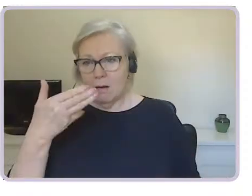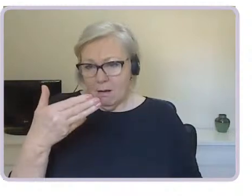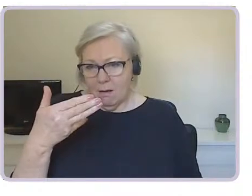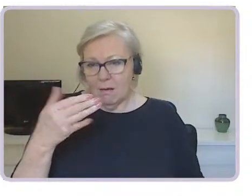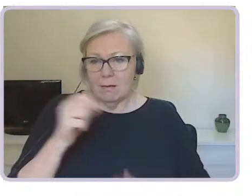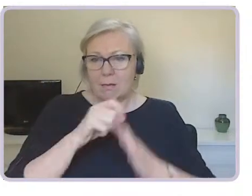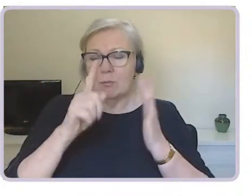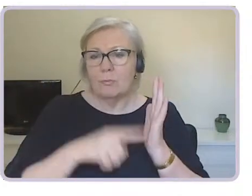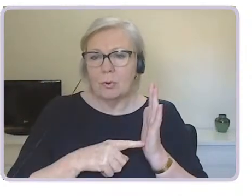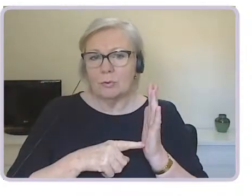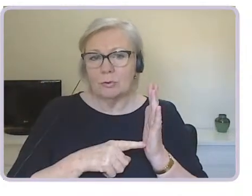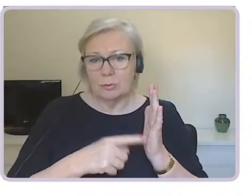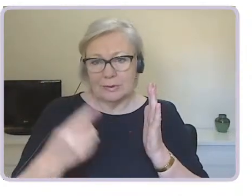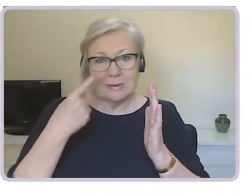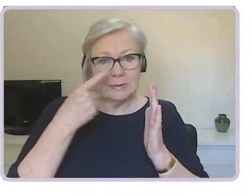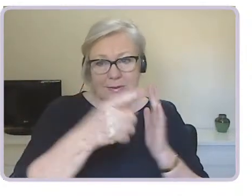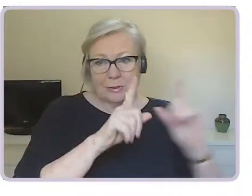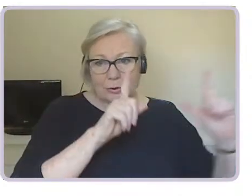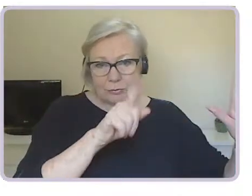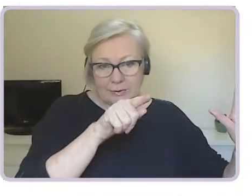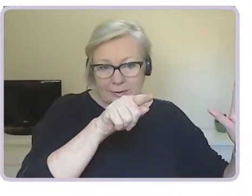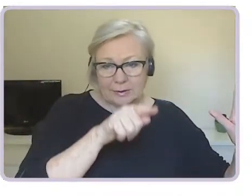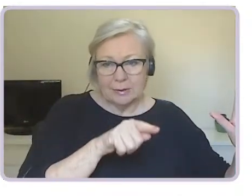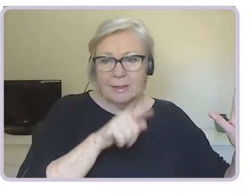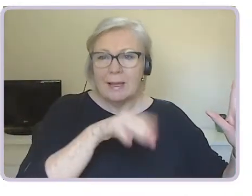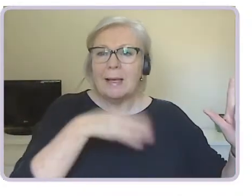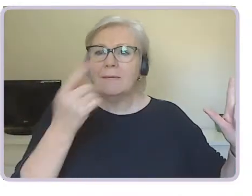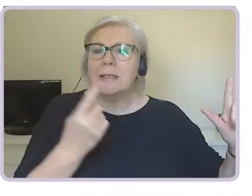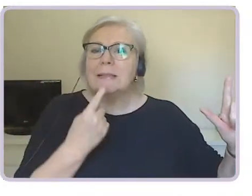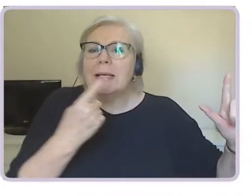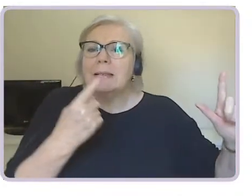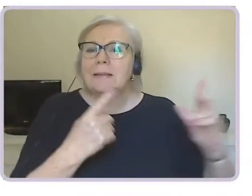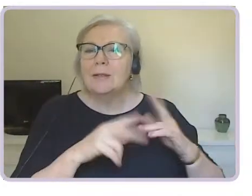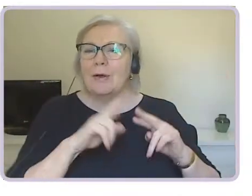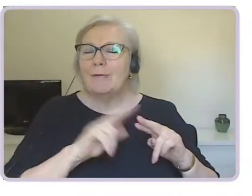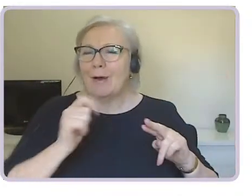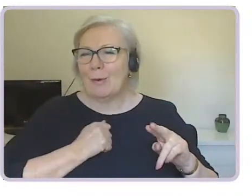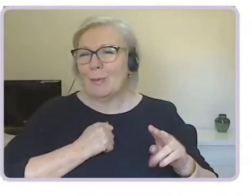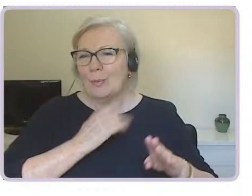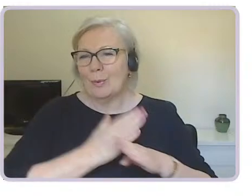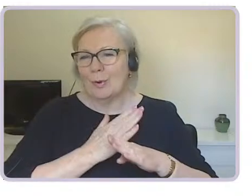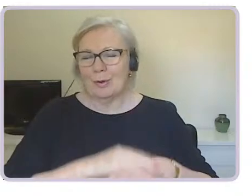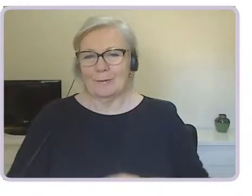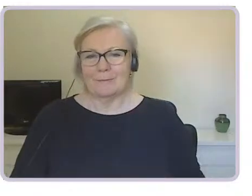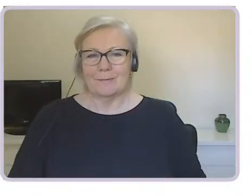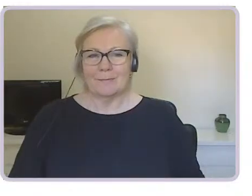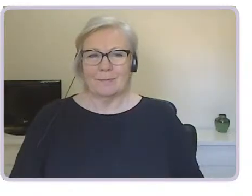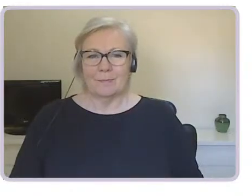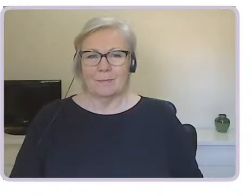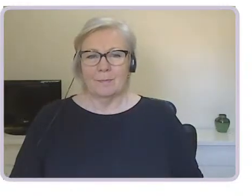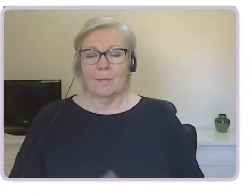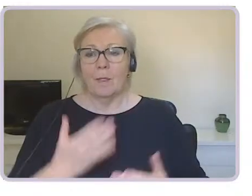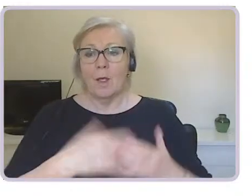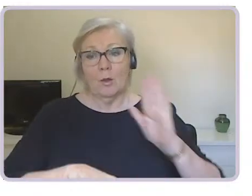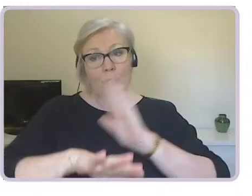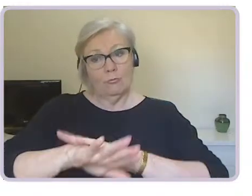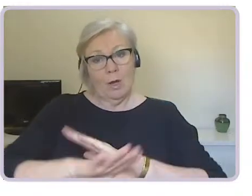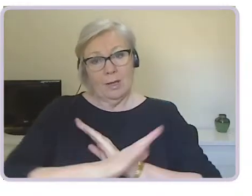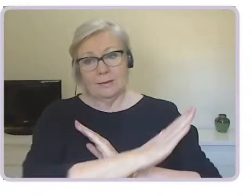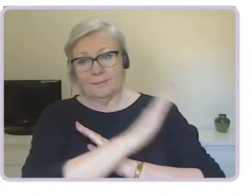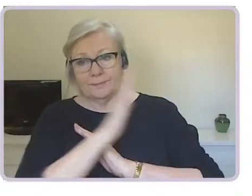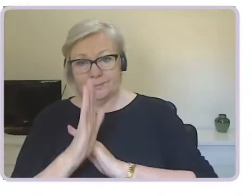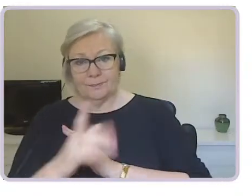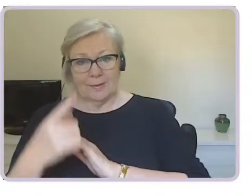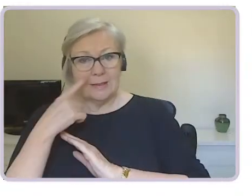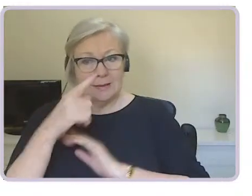on the screen, and that's just a flavor of the work that we've been doing in this space. On the right hand of the slide, you see